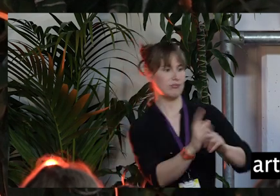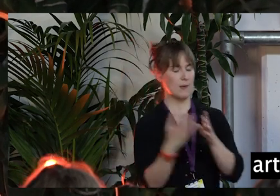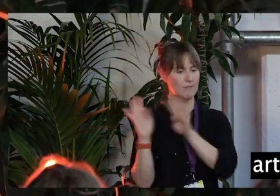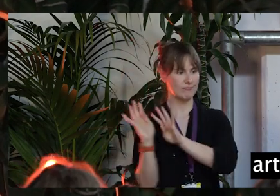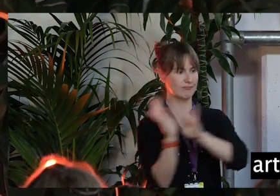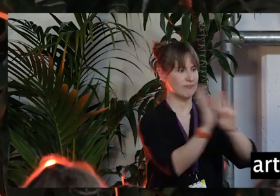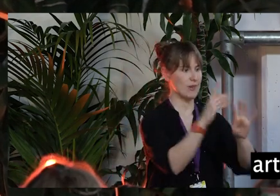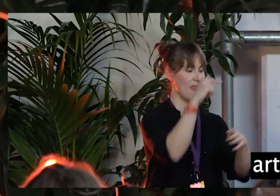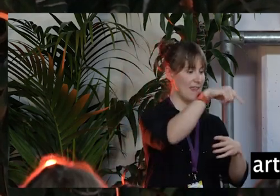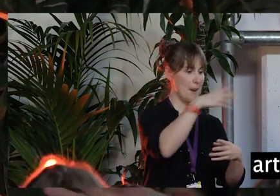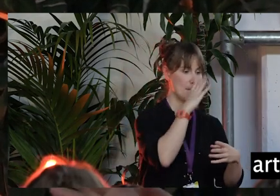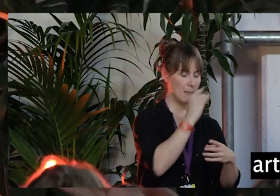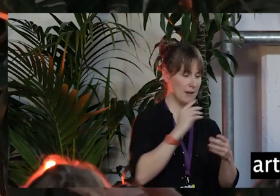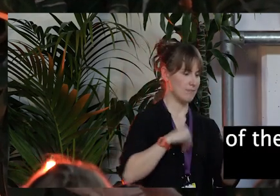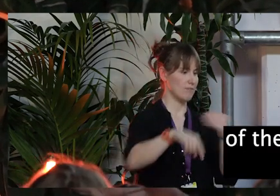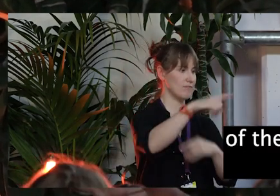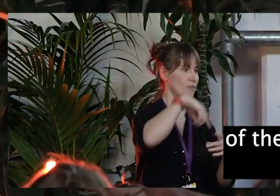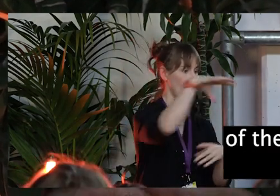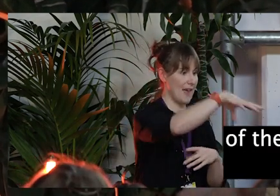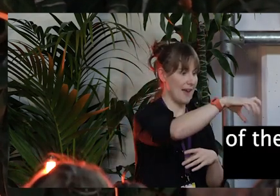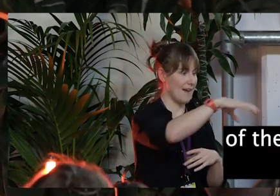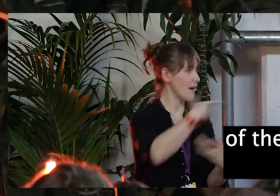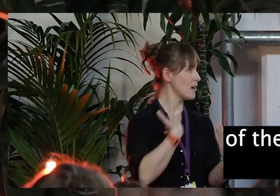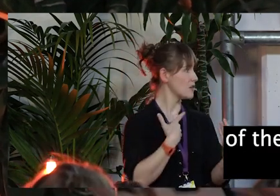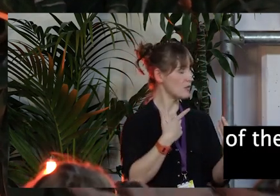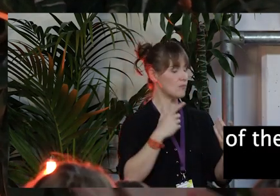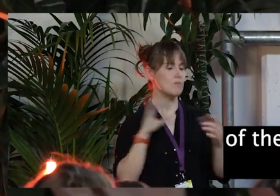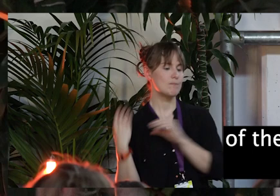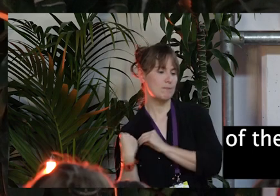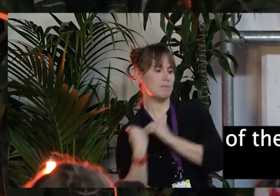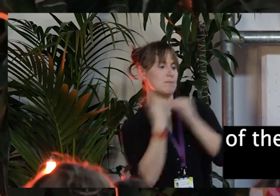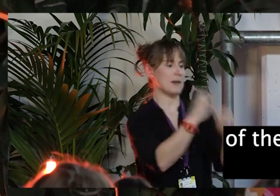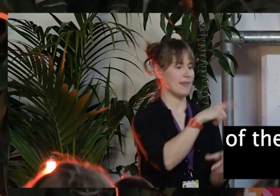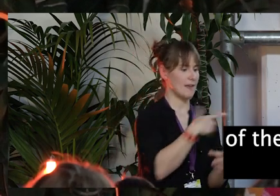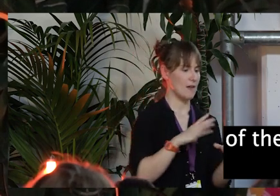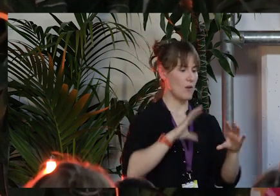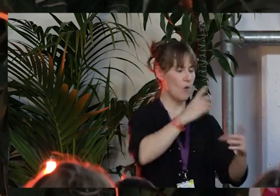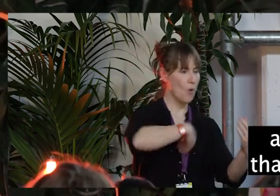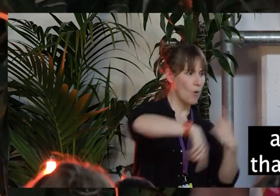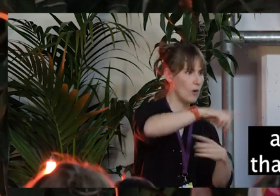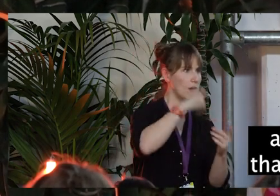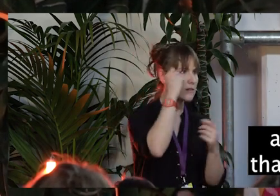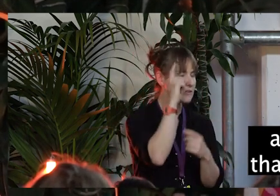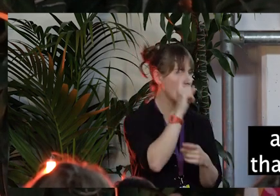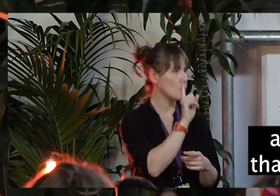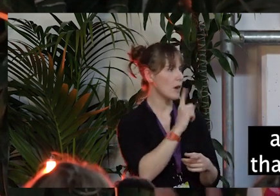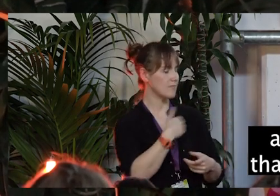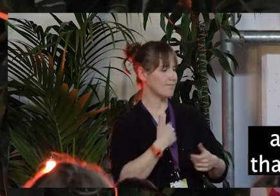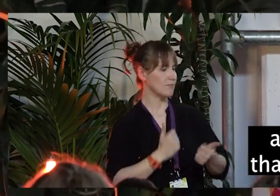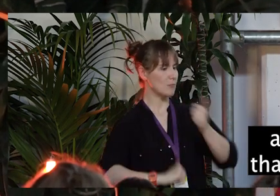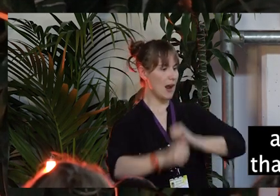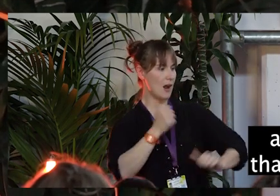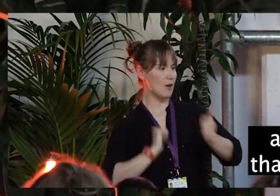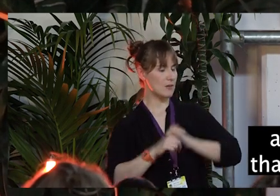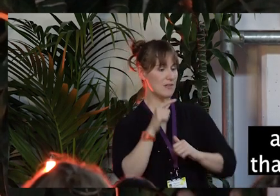artists to use all of their art forms to bring everybody together to understand and feel pride about the